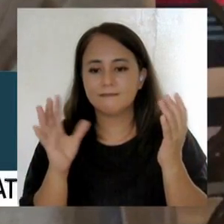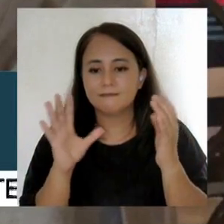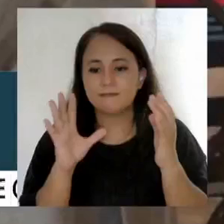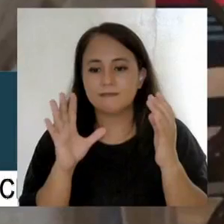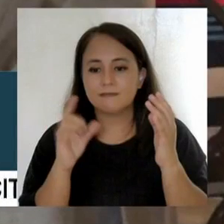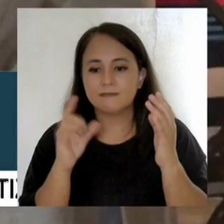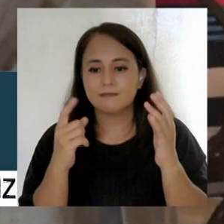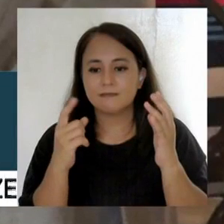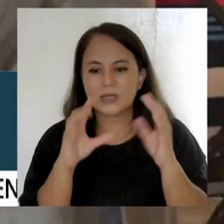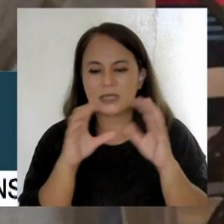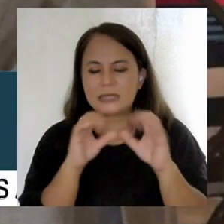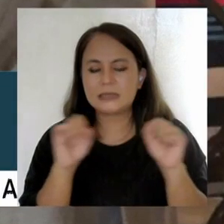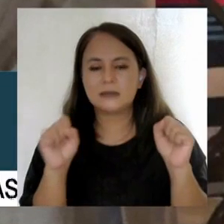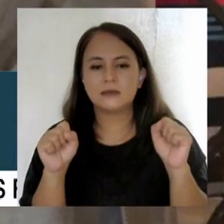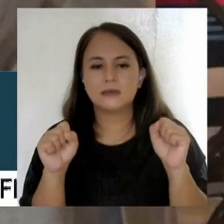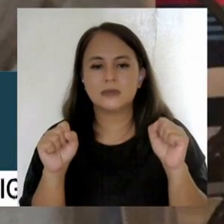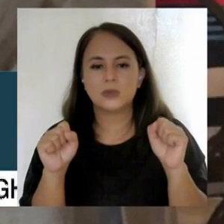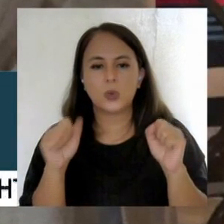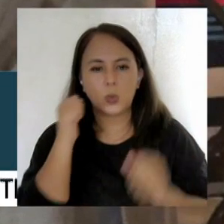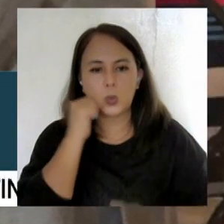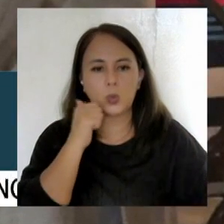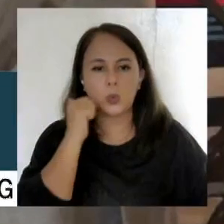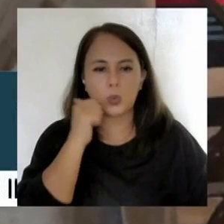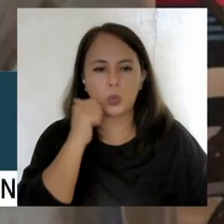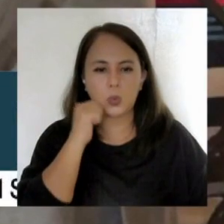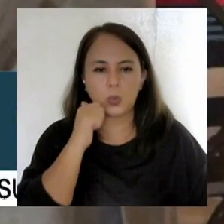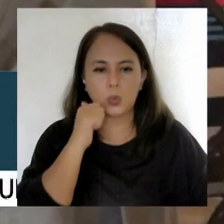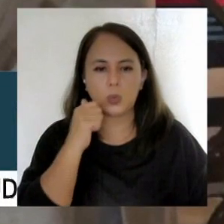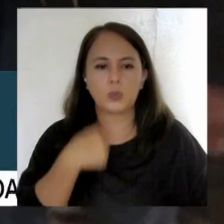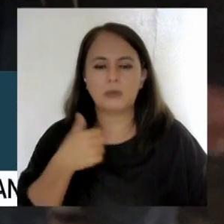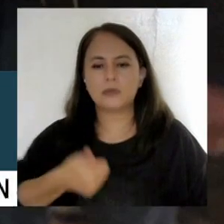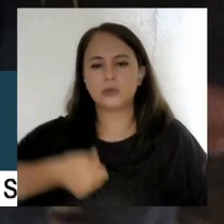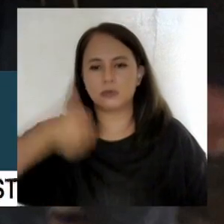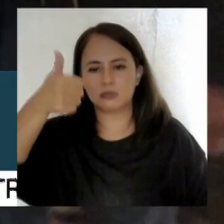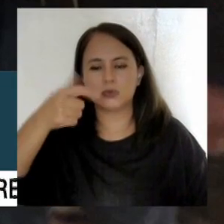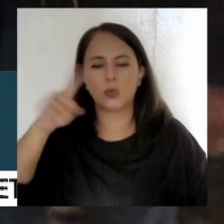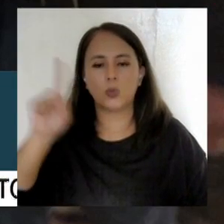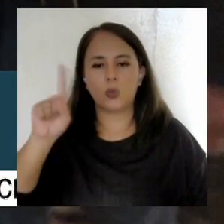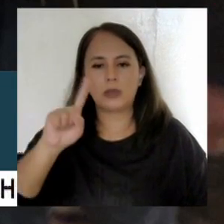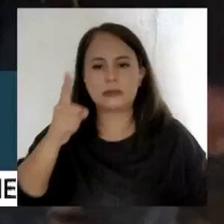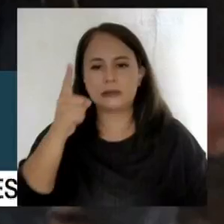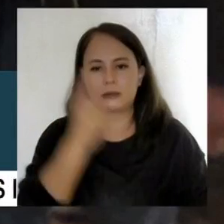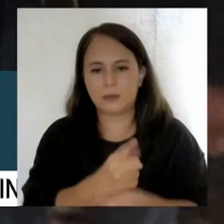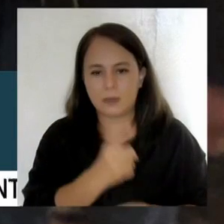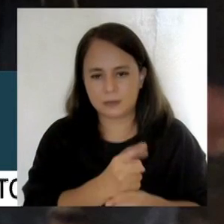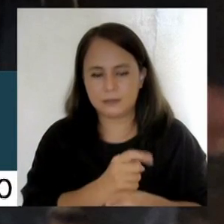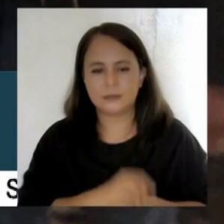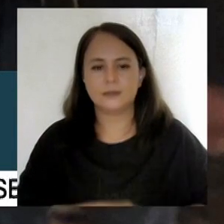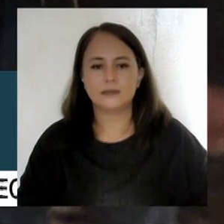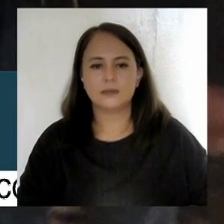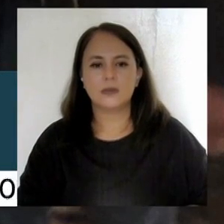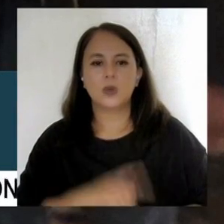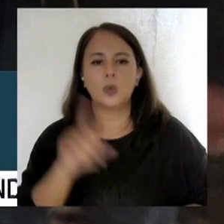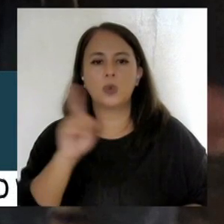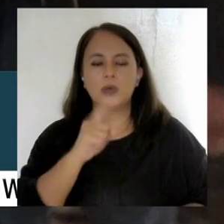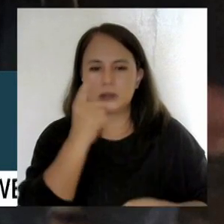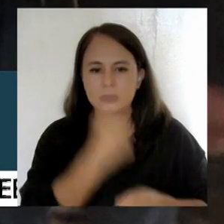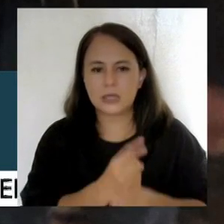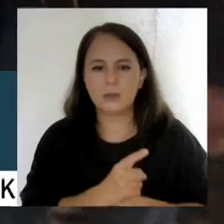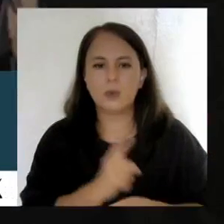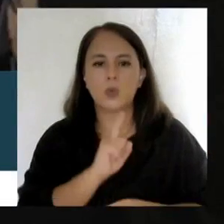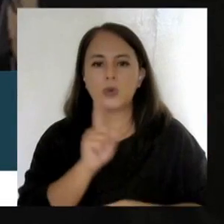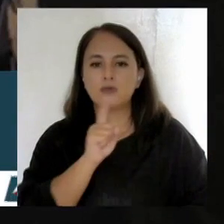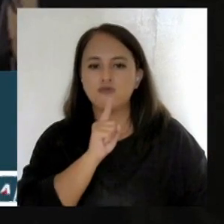parang palagi talaga dapat manaig kung ano yung tama. Ano yung tama, ano yung totoo, ano yung dapat.